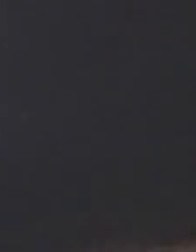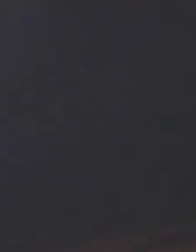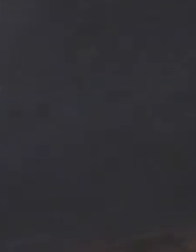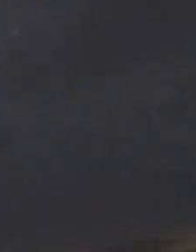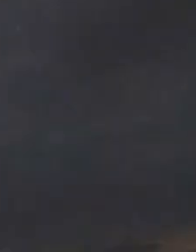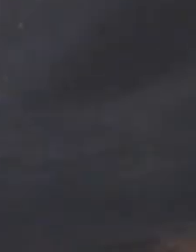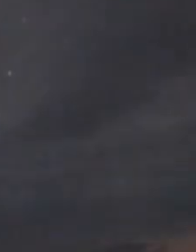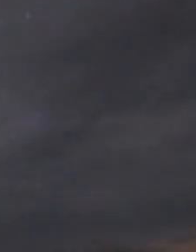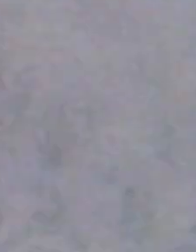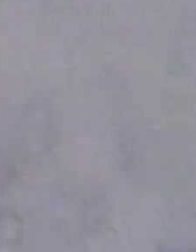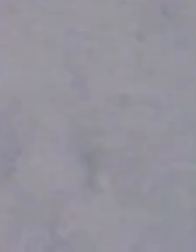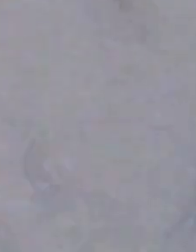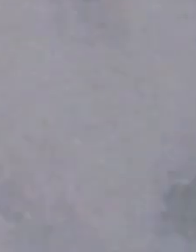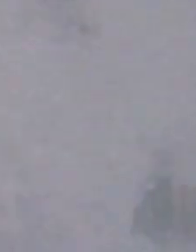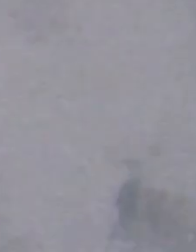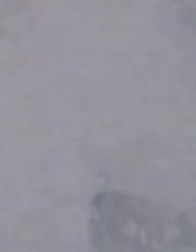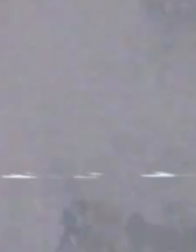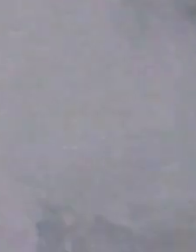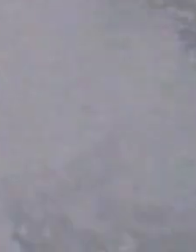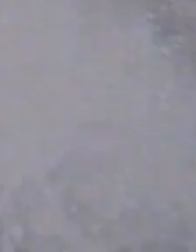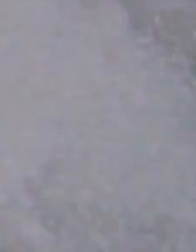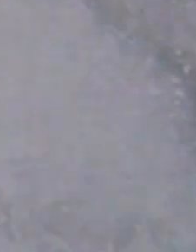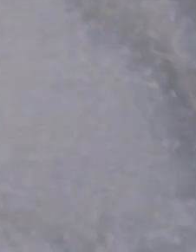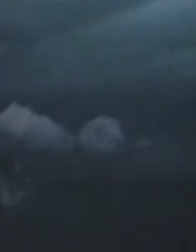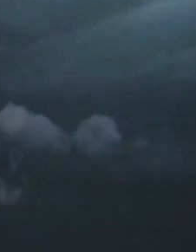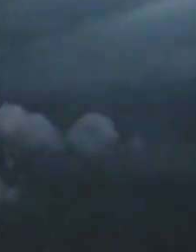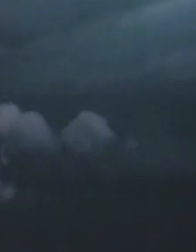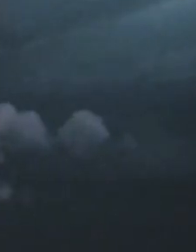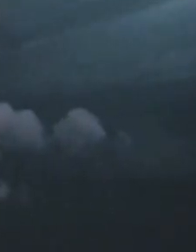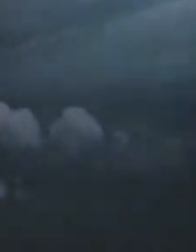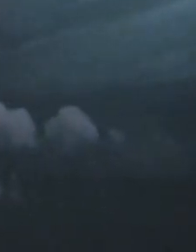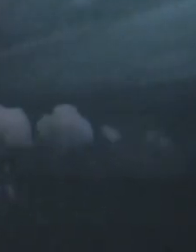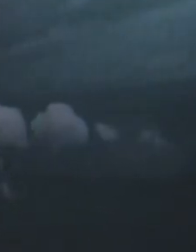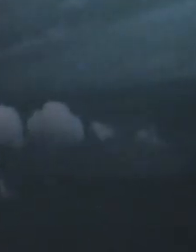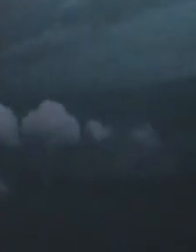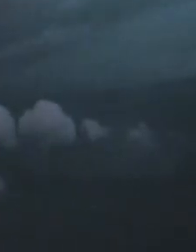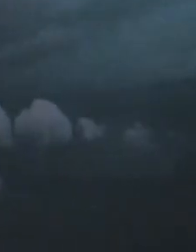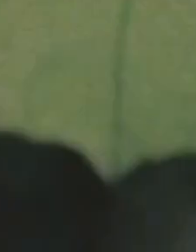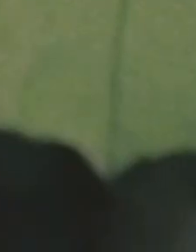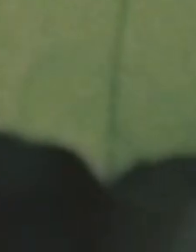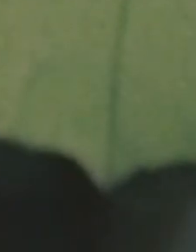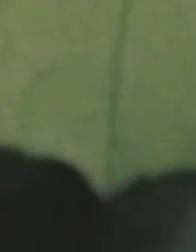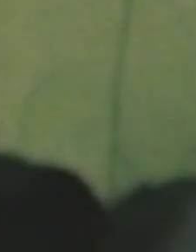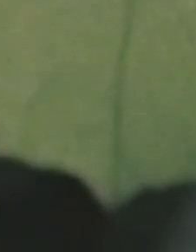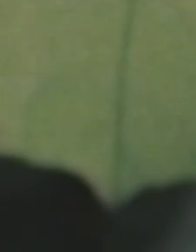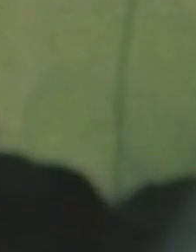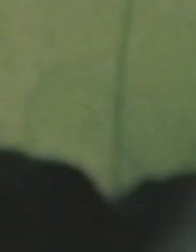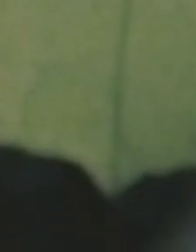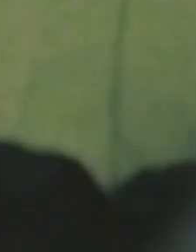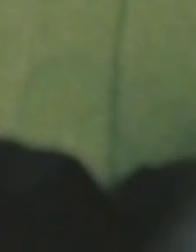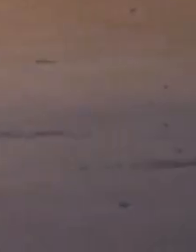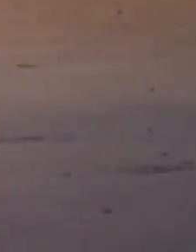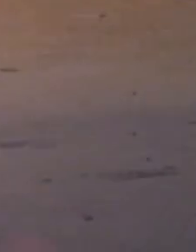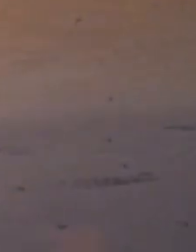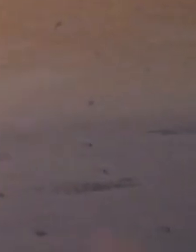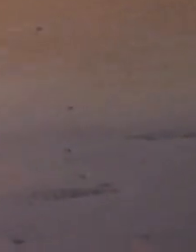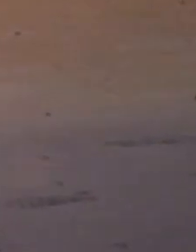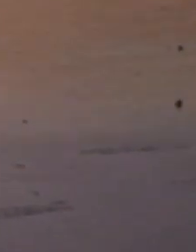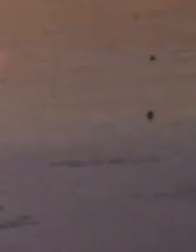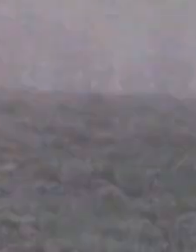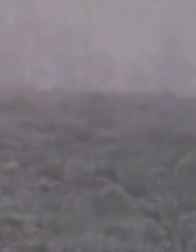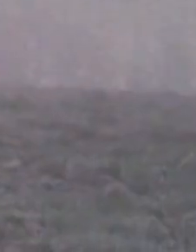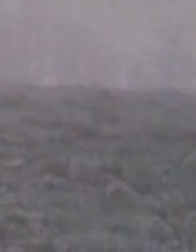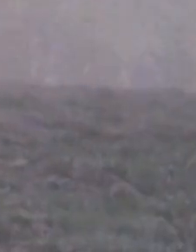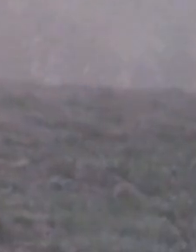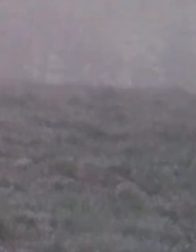or the first star gave light, before the ocean waves crashed or the night sky cracked with thunder, before any creature crawled or any